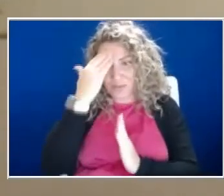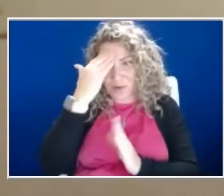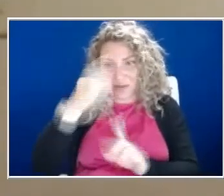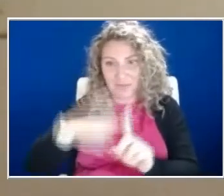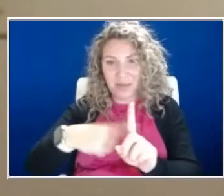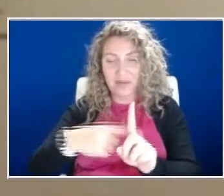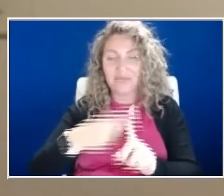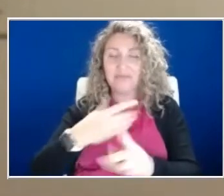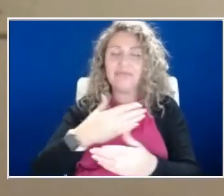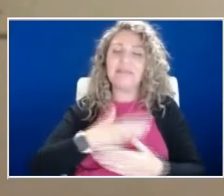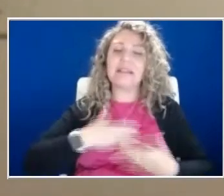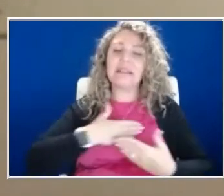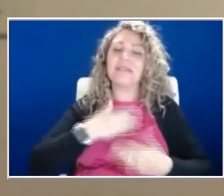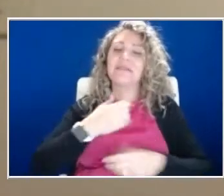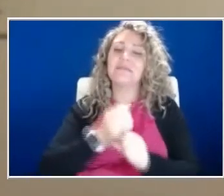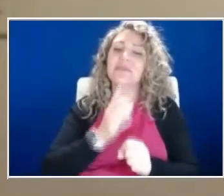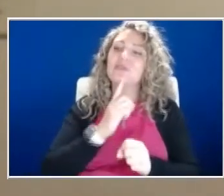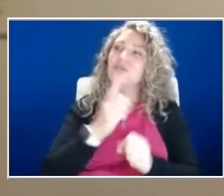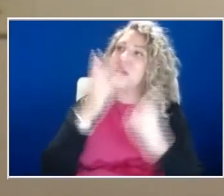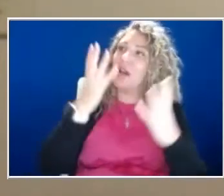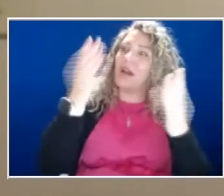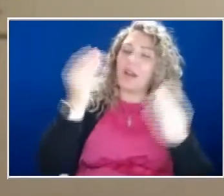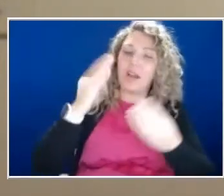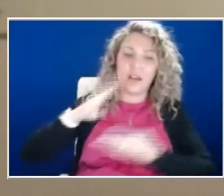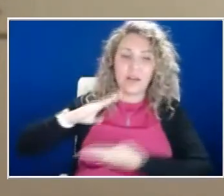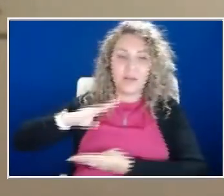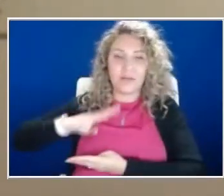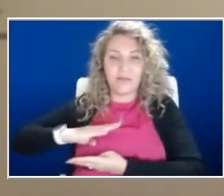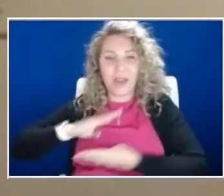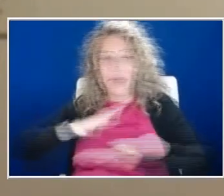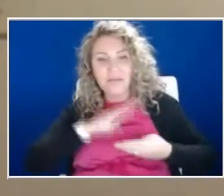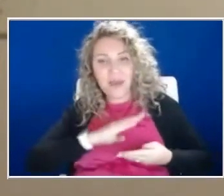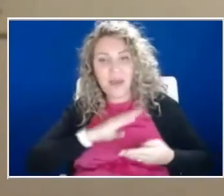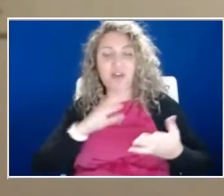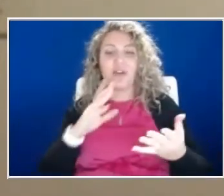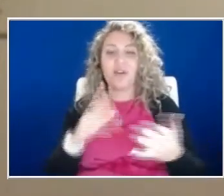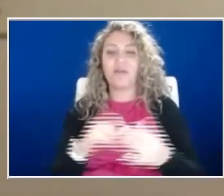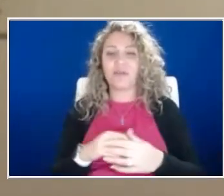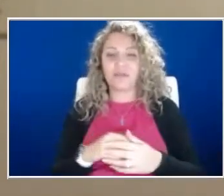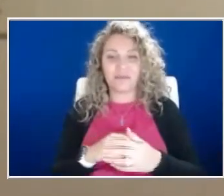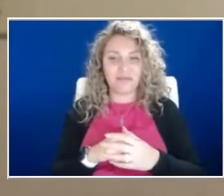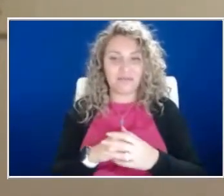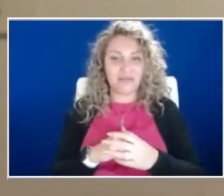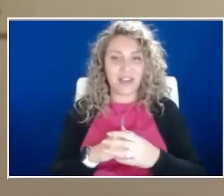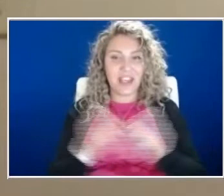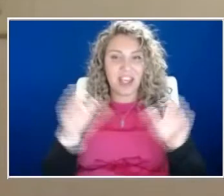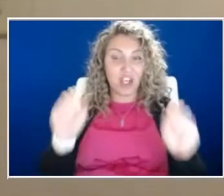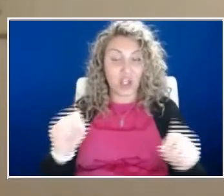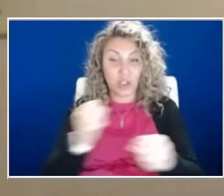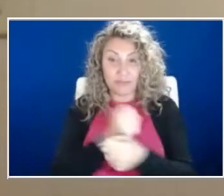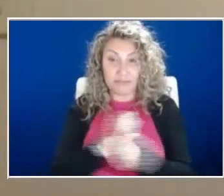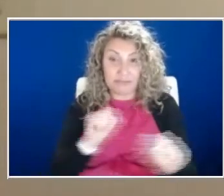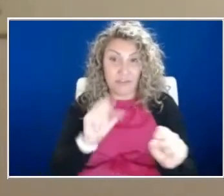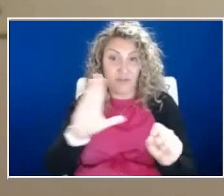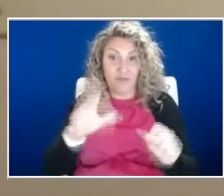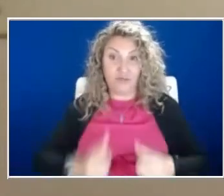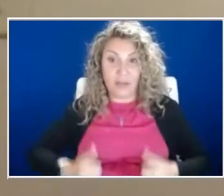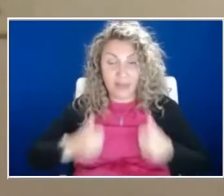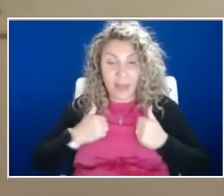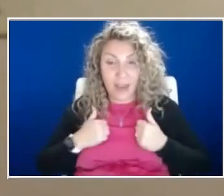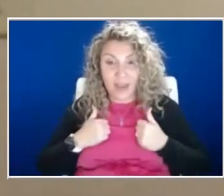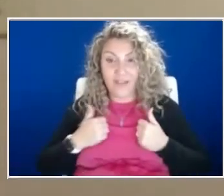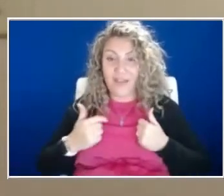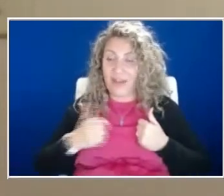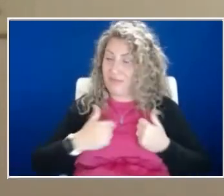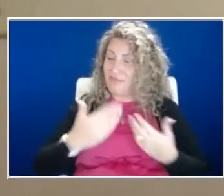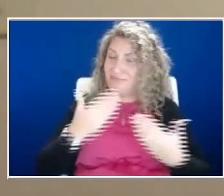out and get a mammogram, as it could definitely save your life. I am grateful